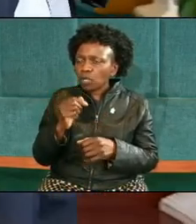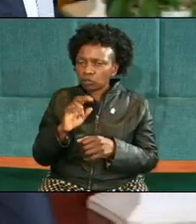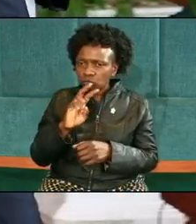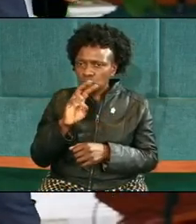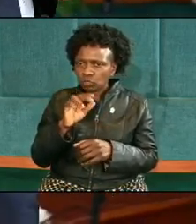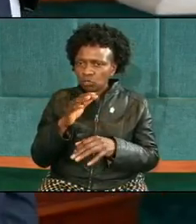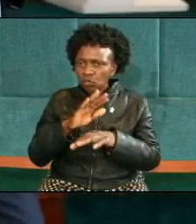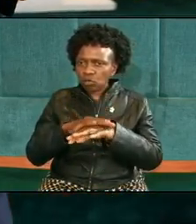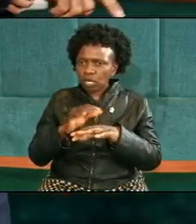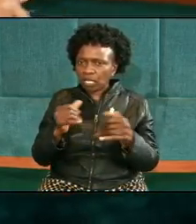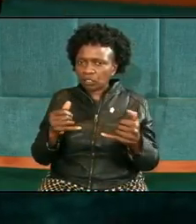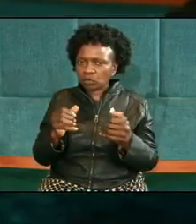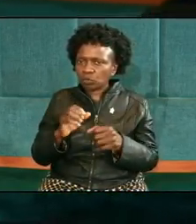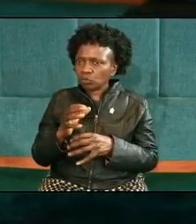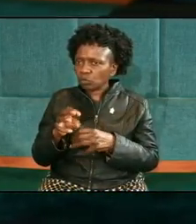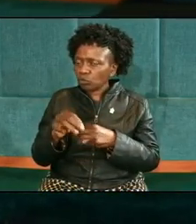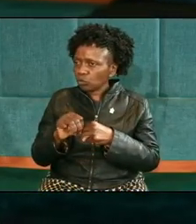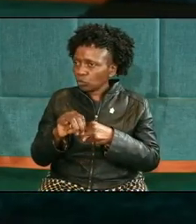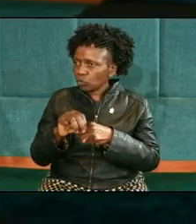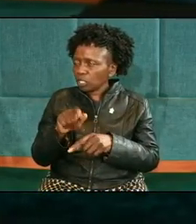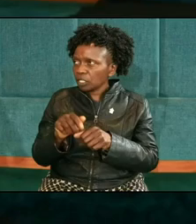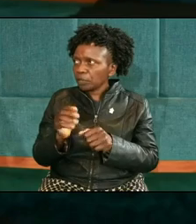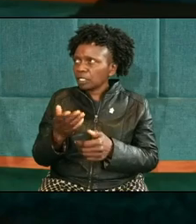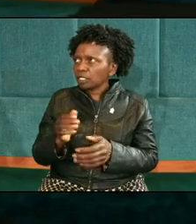out. How much?